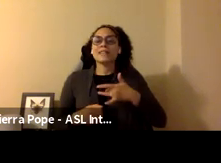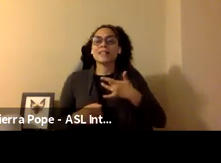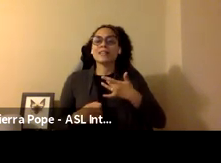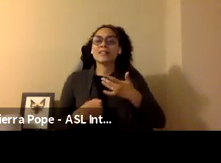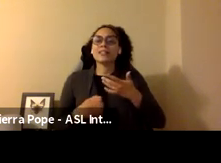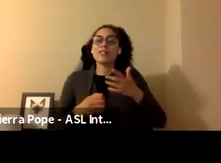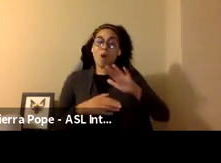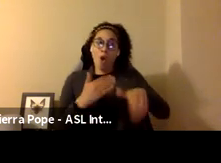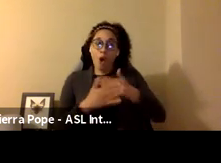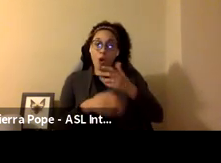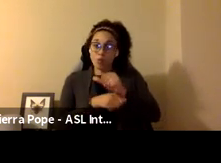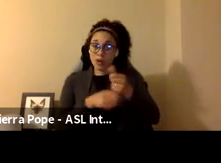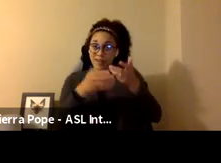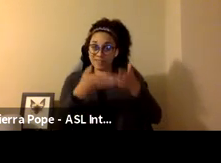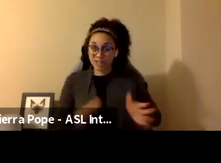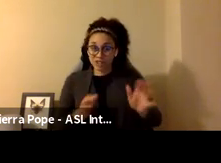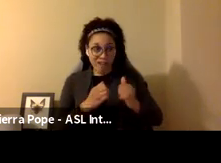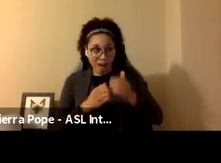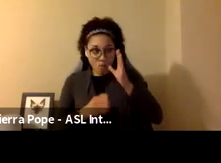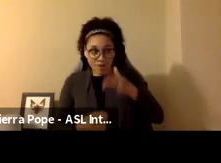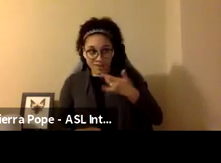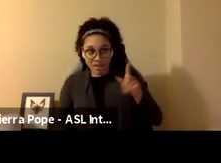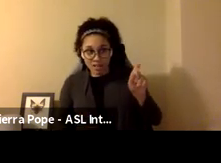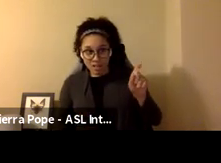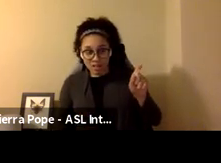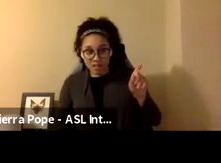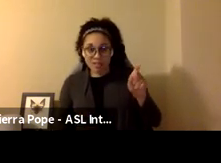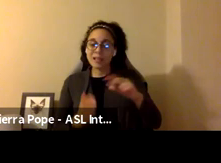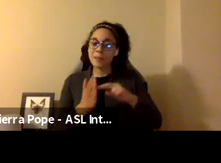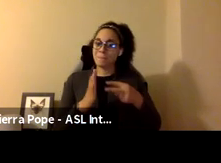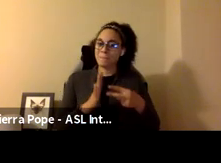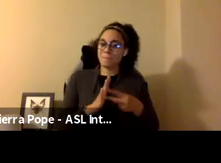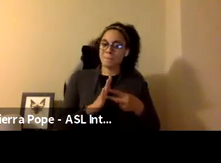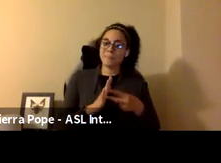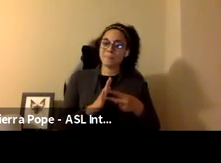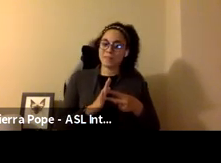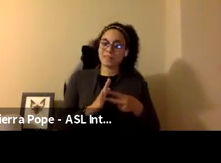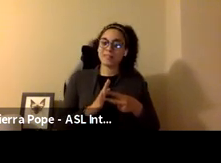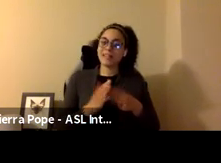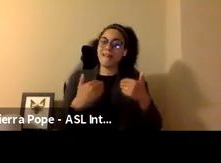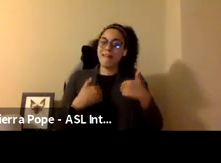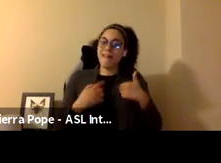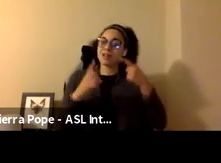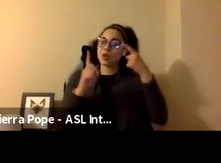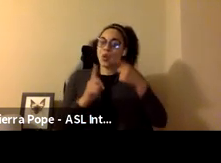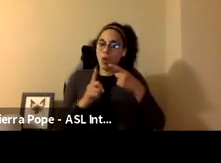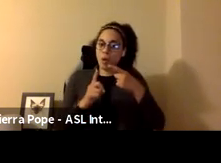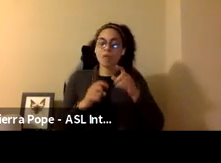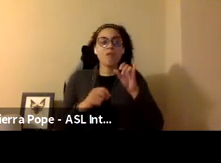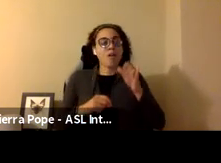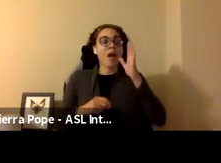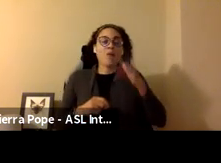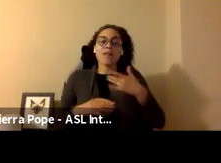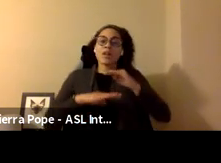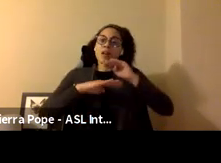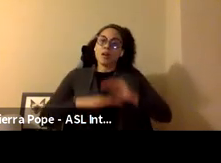Again, that's that planning and prioritization, but it's also them setting the reward so they can have that goal persistence. Oh, it's going to feel so great.